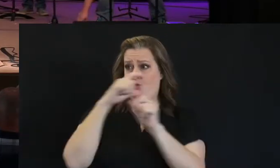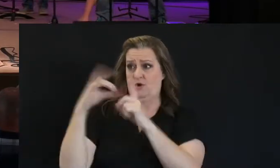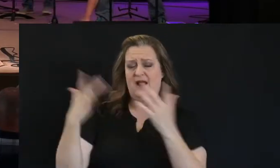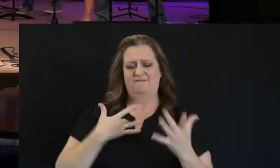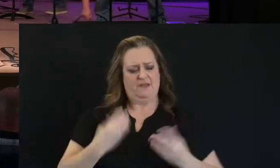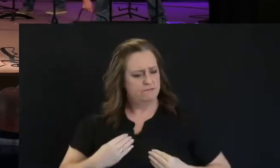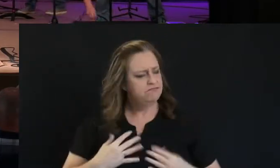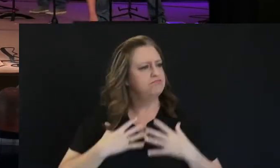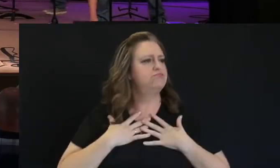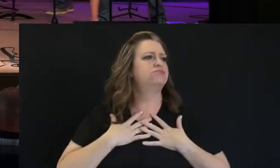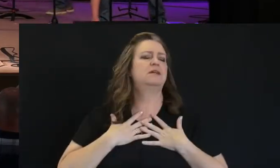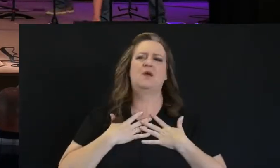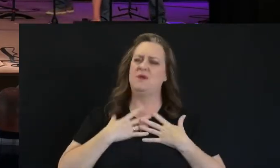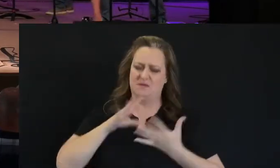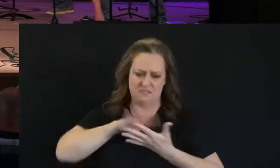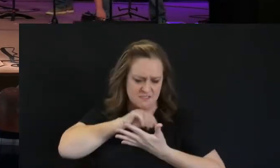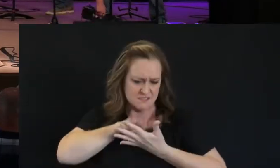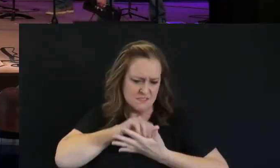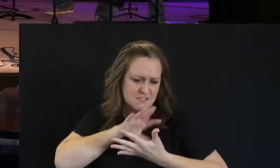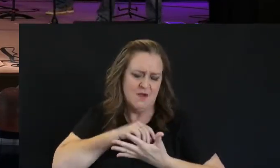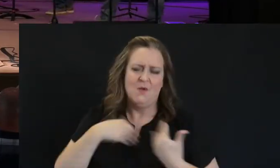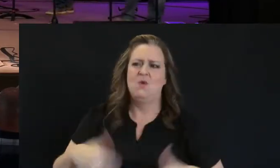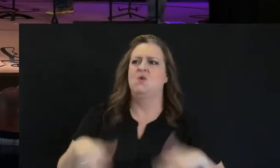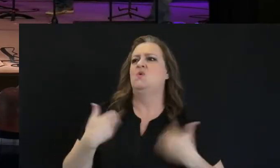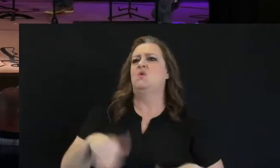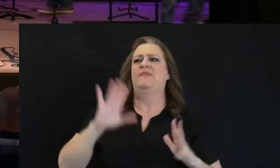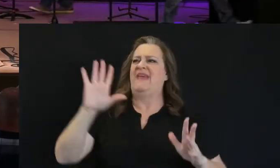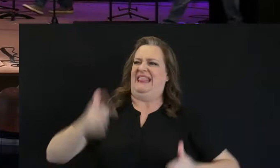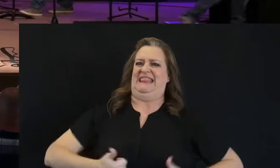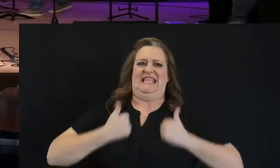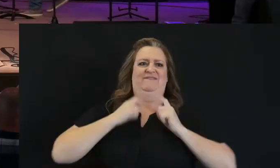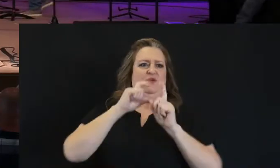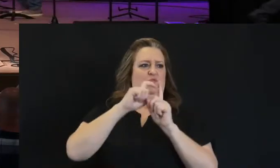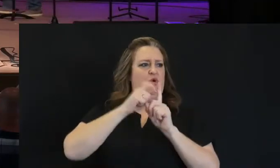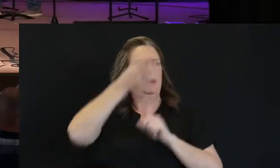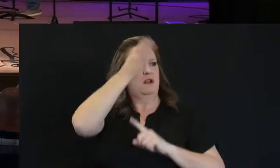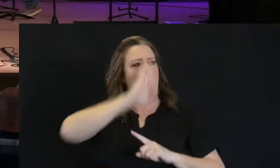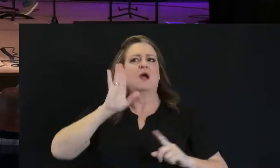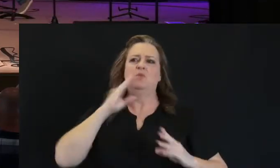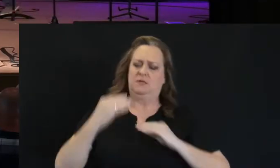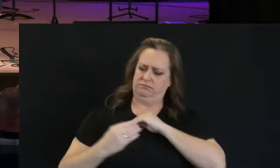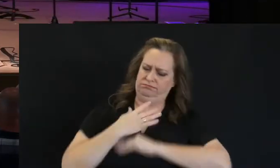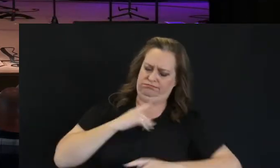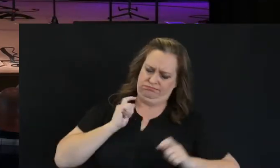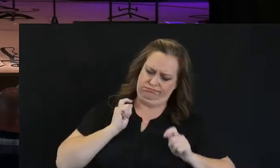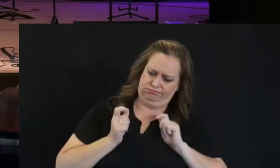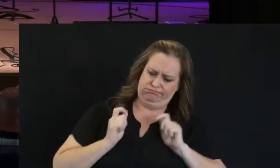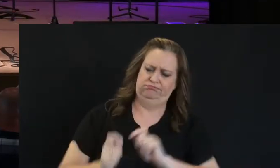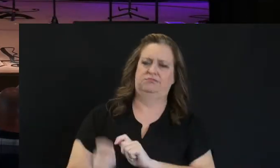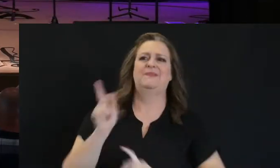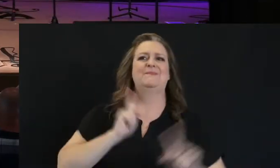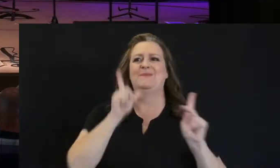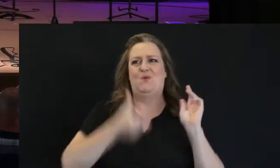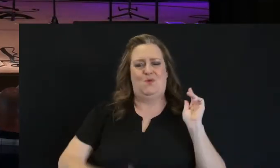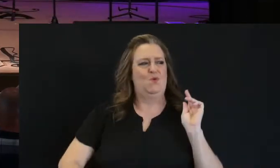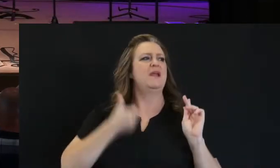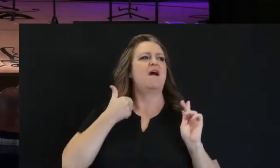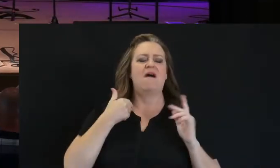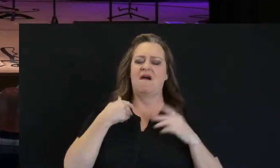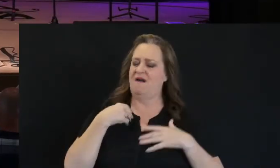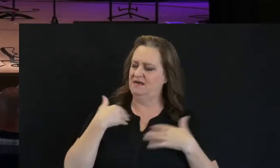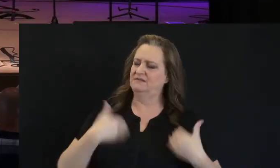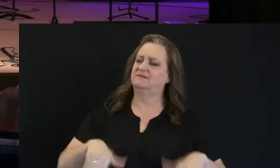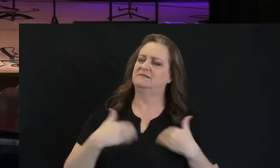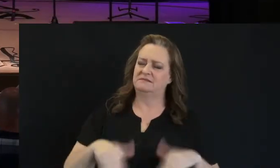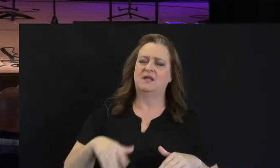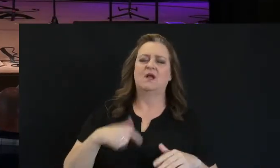us, and God, that we would feast on it, that that living word, that active and living word, God, would shape and transform the very people we are to our core.